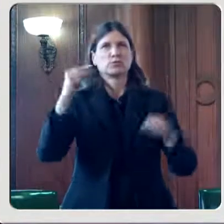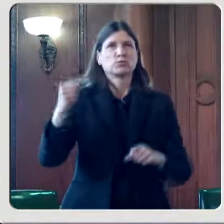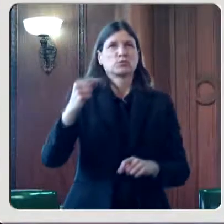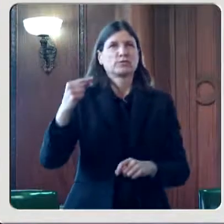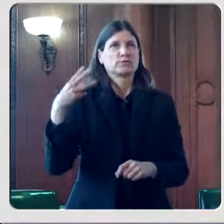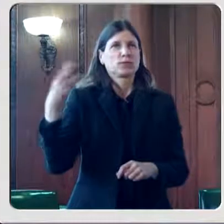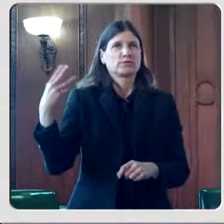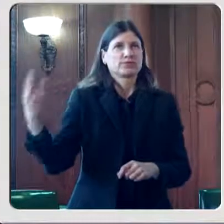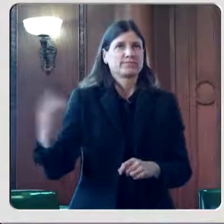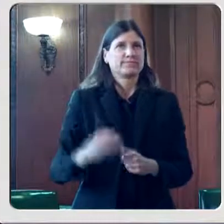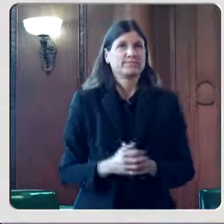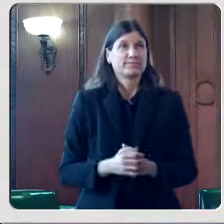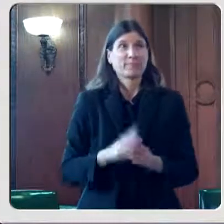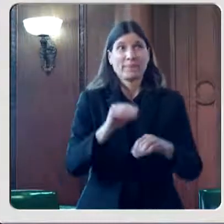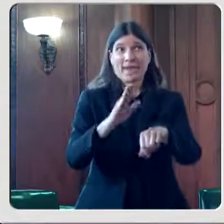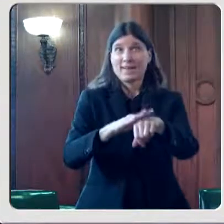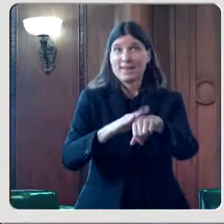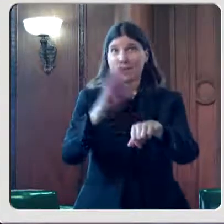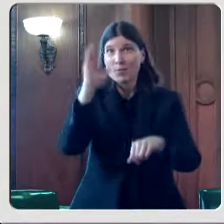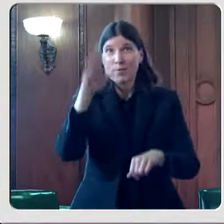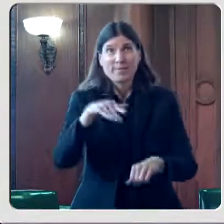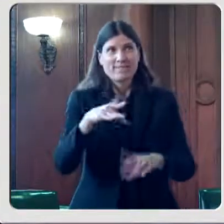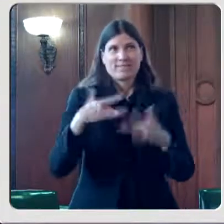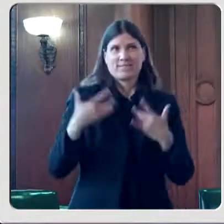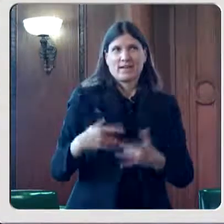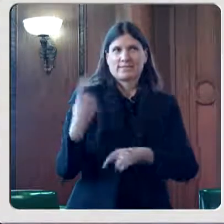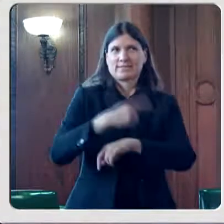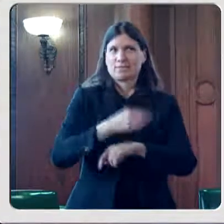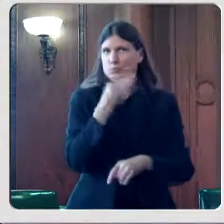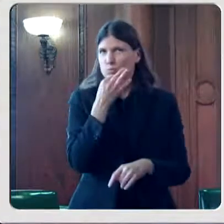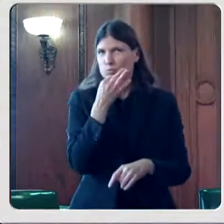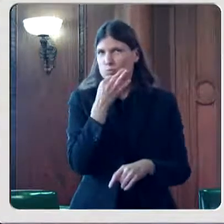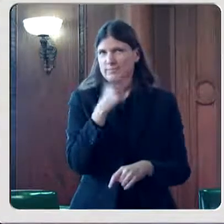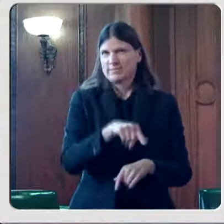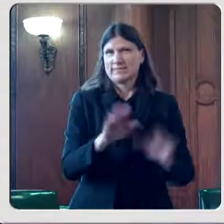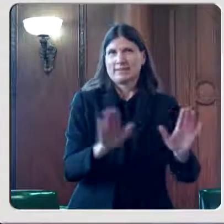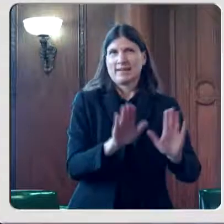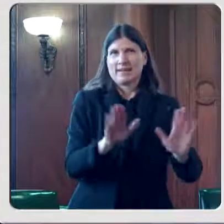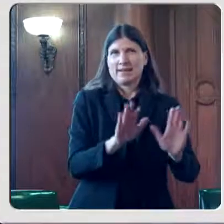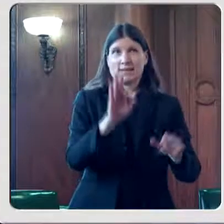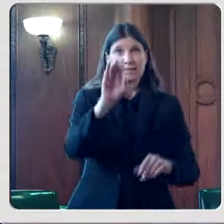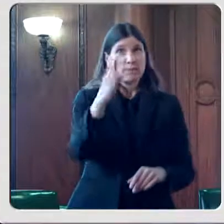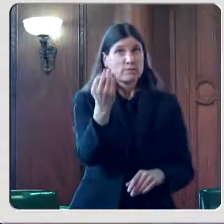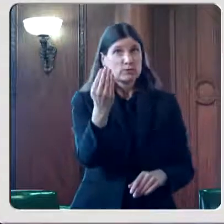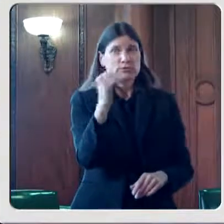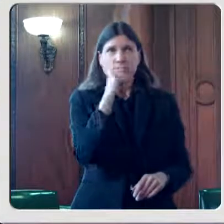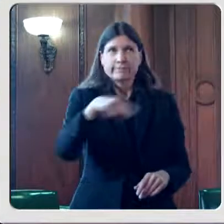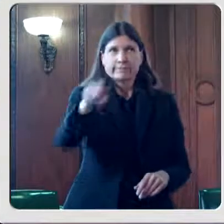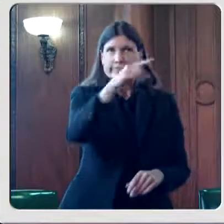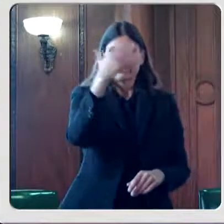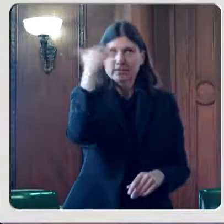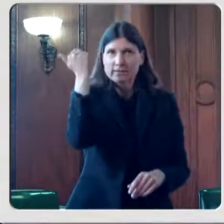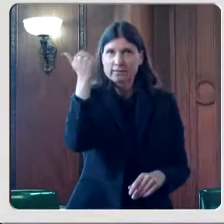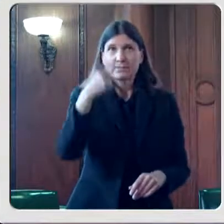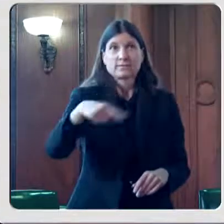weekend. So each and every one of you out there, don't forget your special